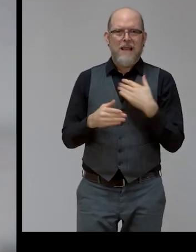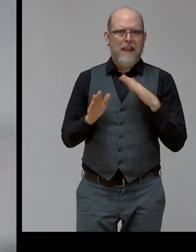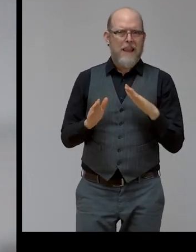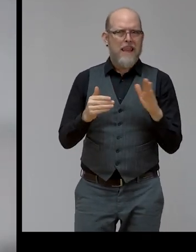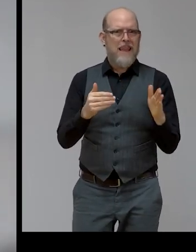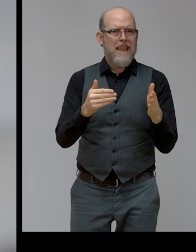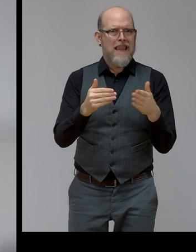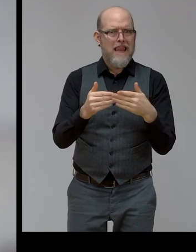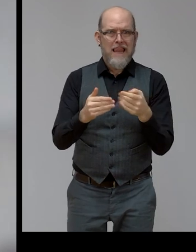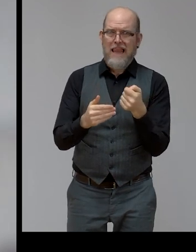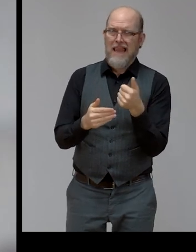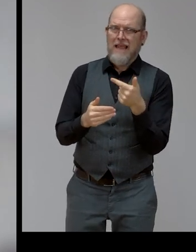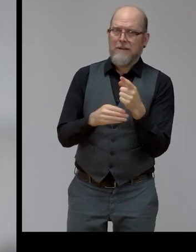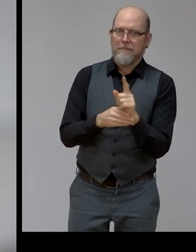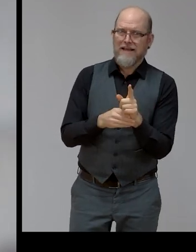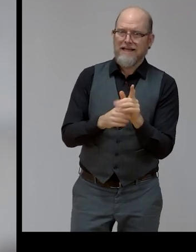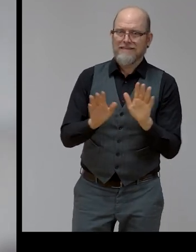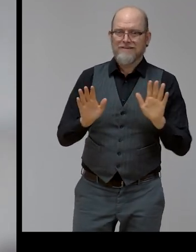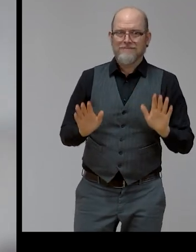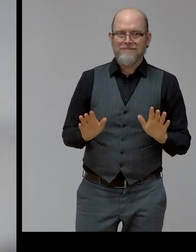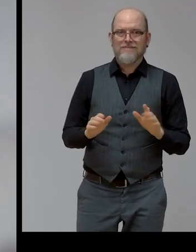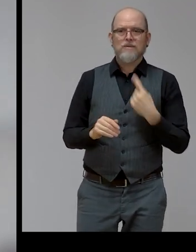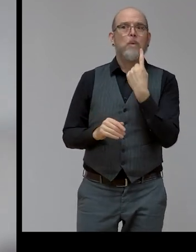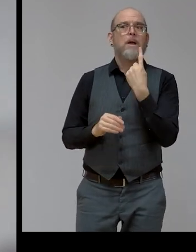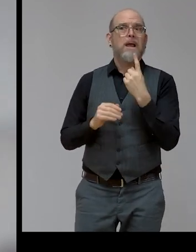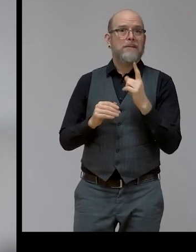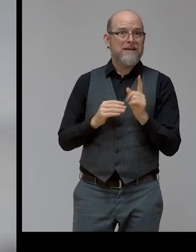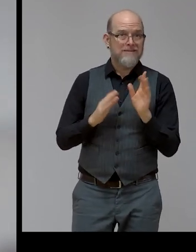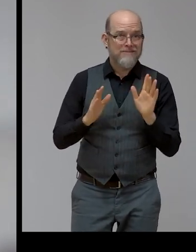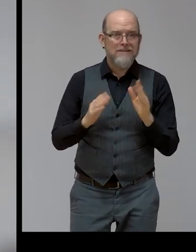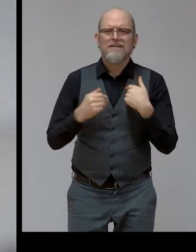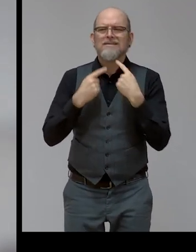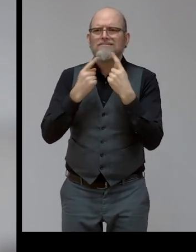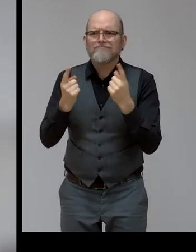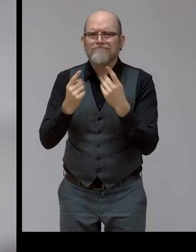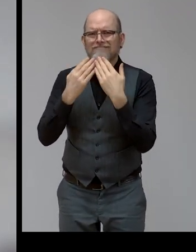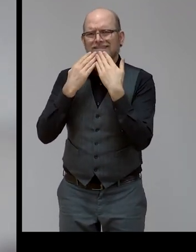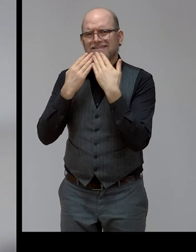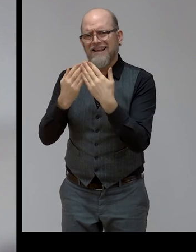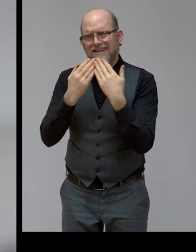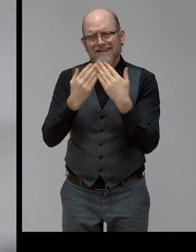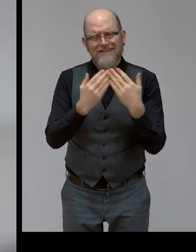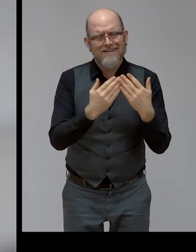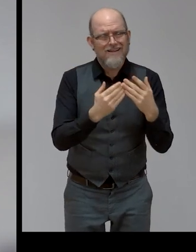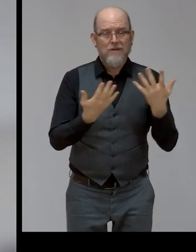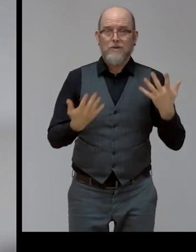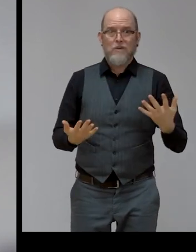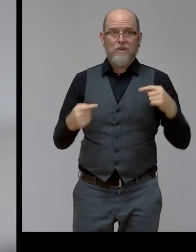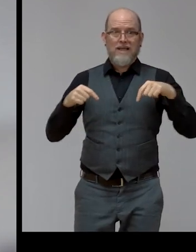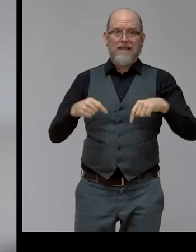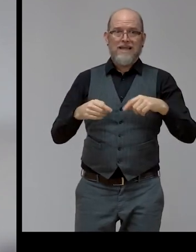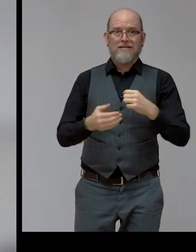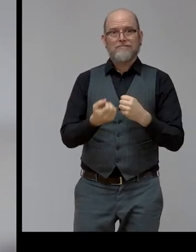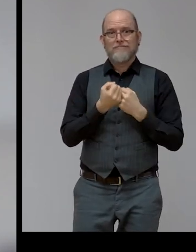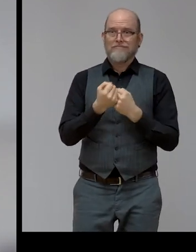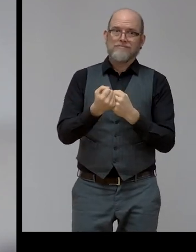ending. I just wanted to say a huge thanks to everybody who helped organizing the session,